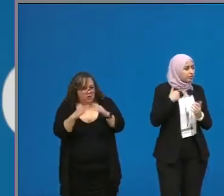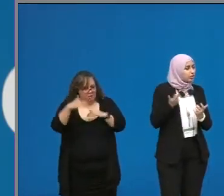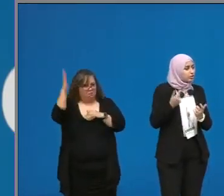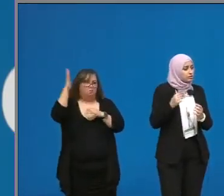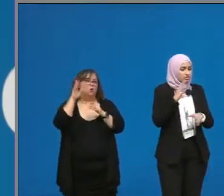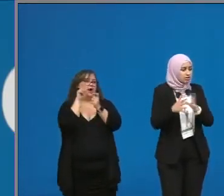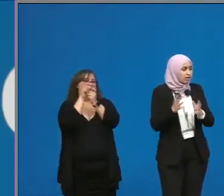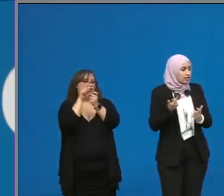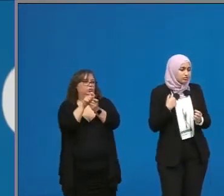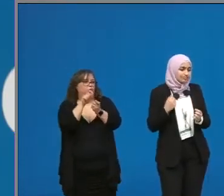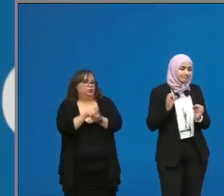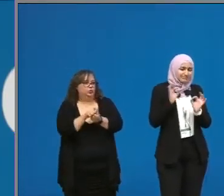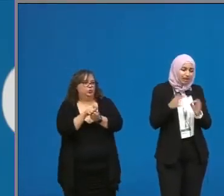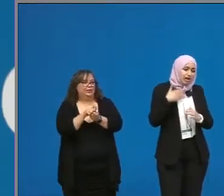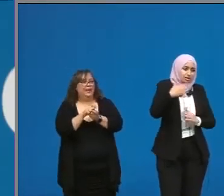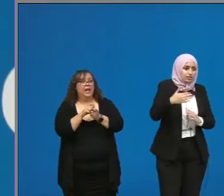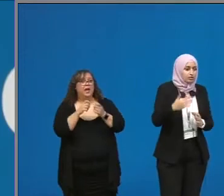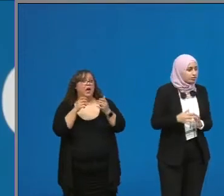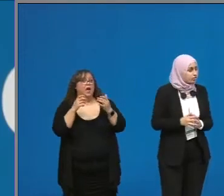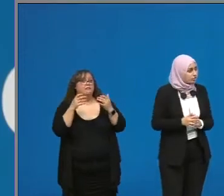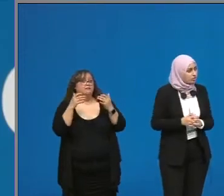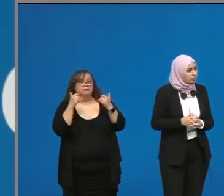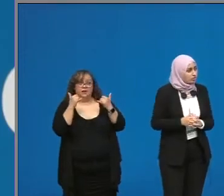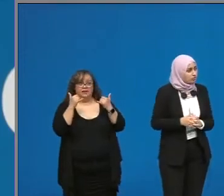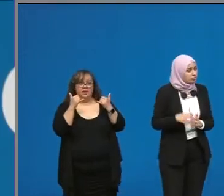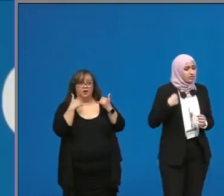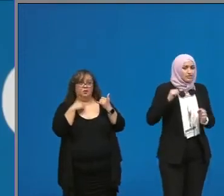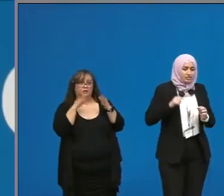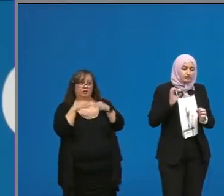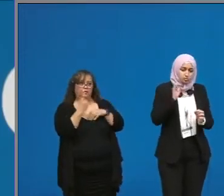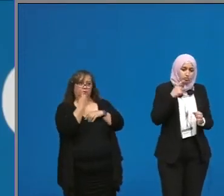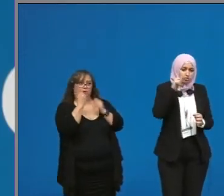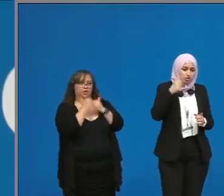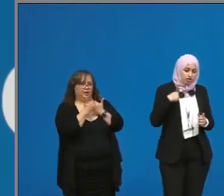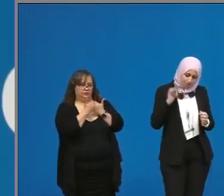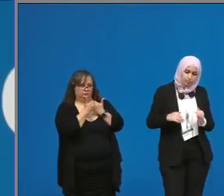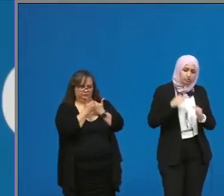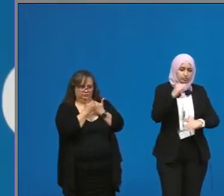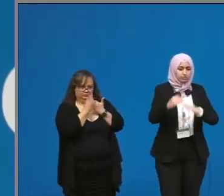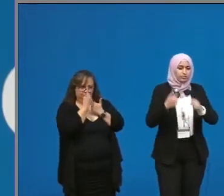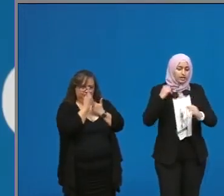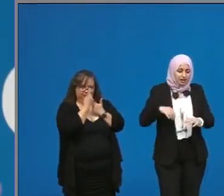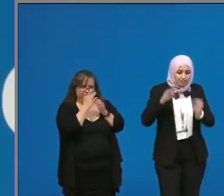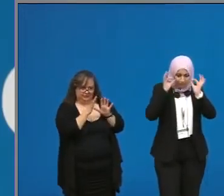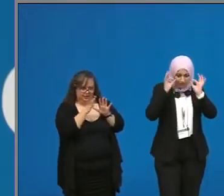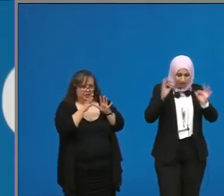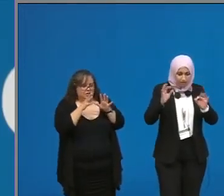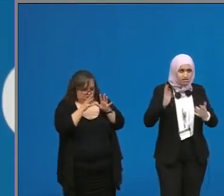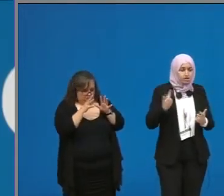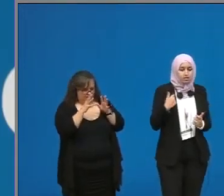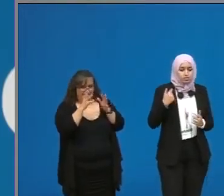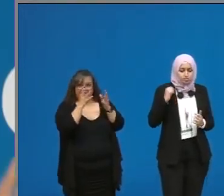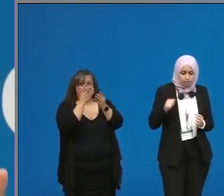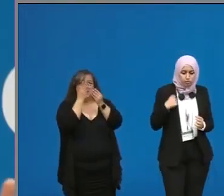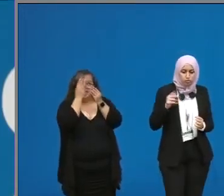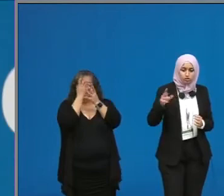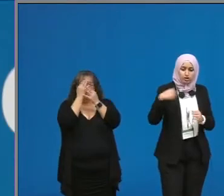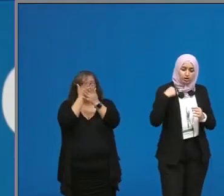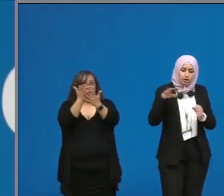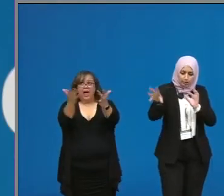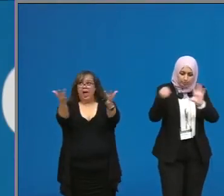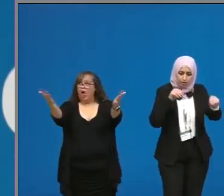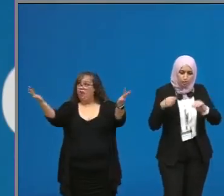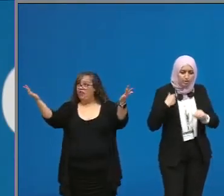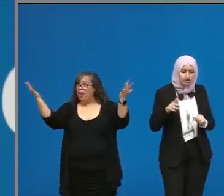solve one challenge at a time. So for now, we just want to focus on making the information that exists available for deaf